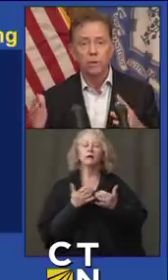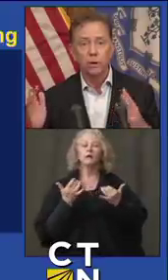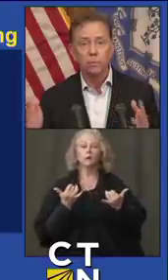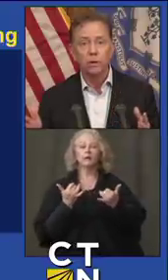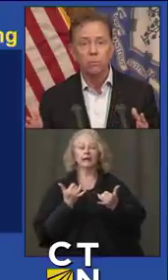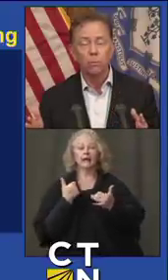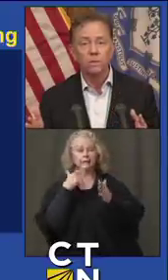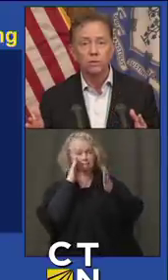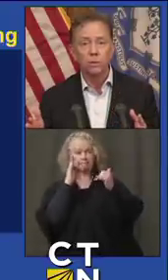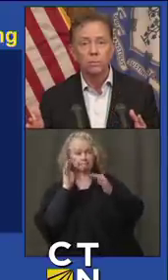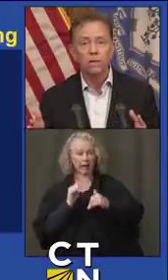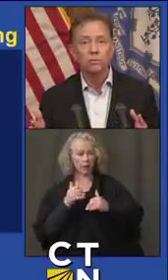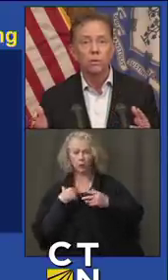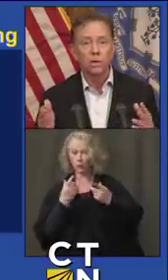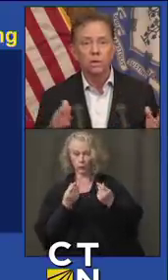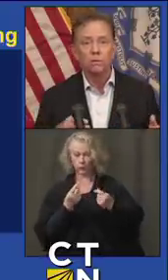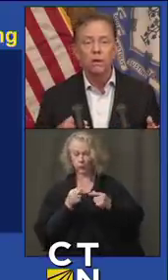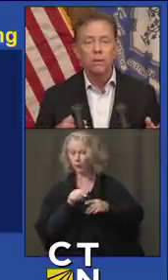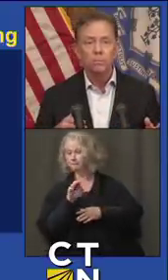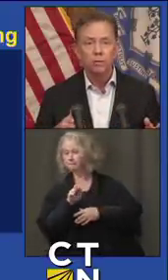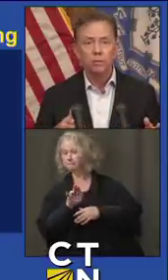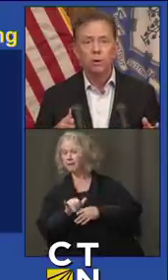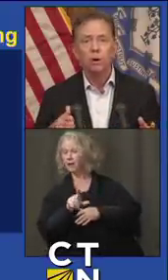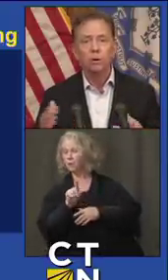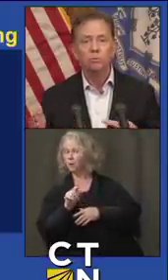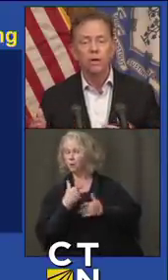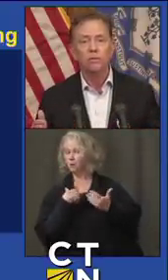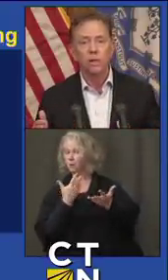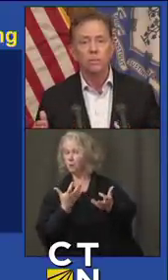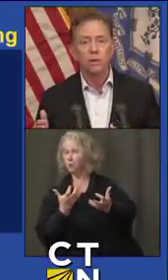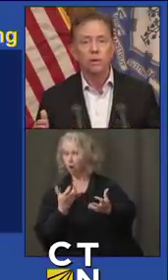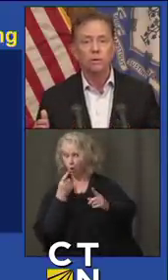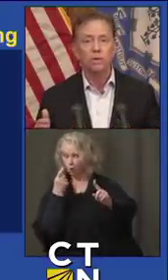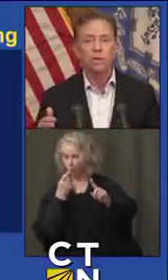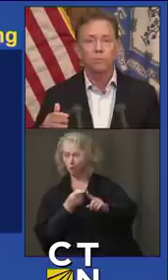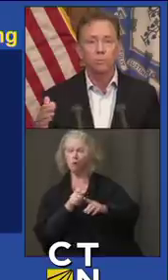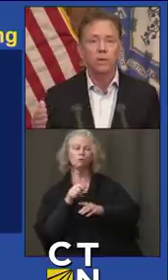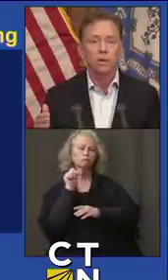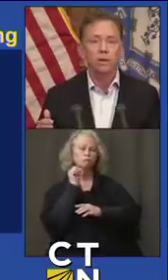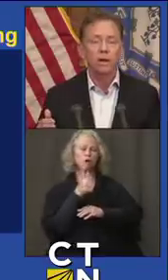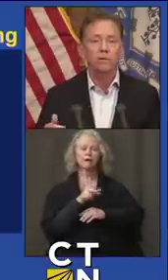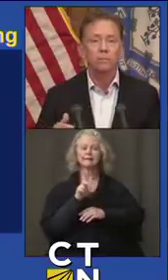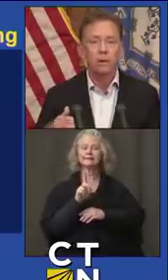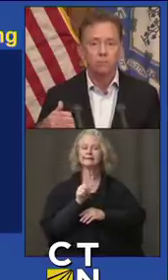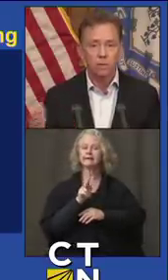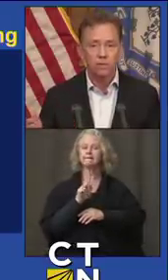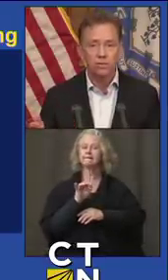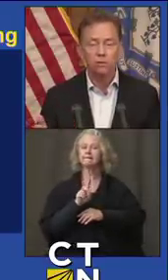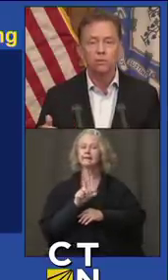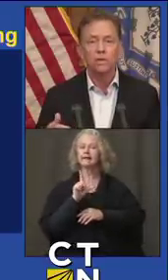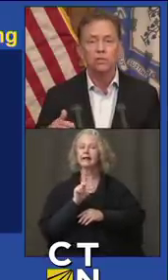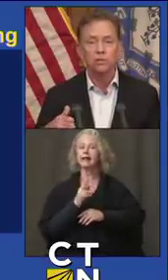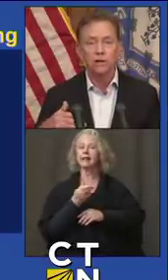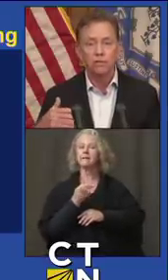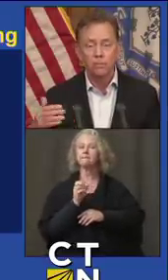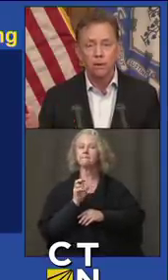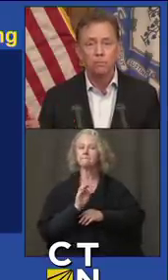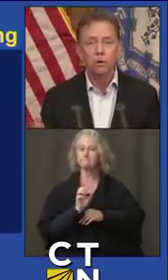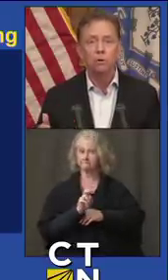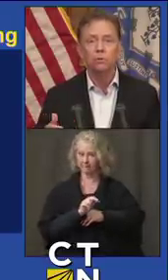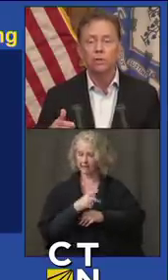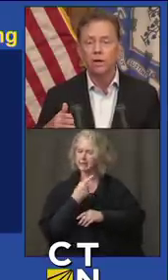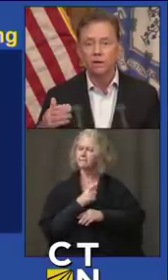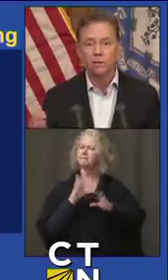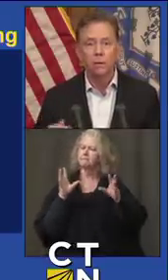for reopening, what's on May 20th, tomorrow David Lehman and our team will be there, having met with the association, having met